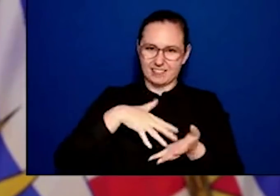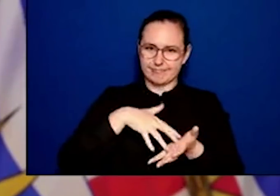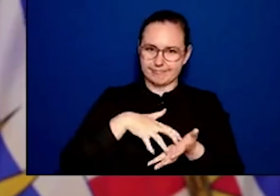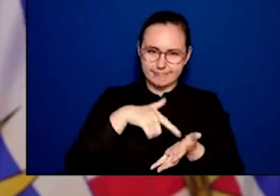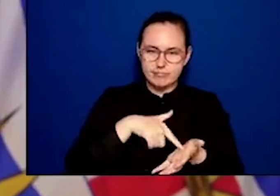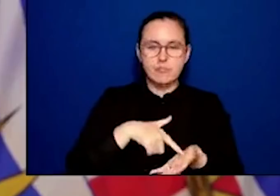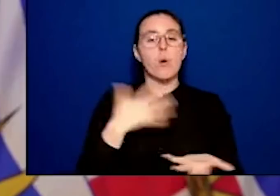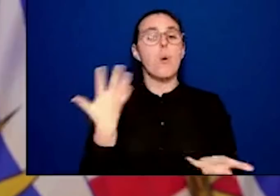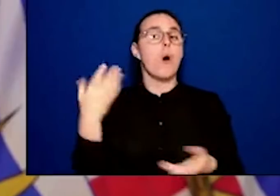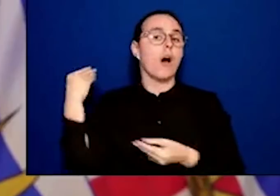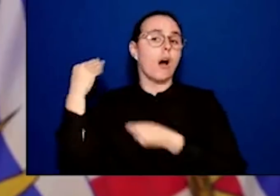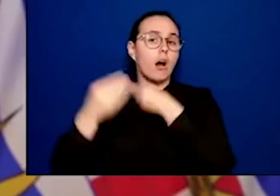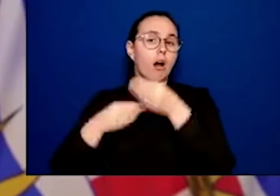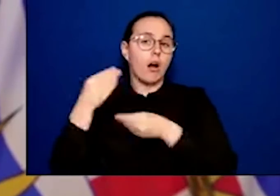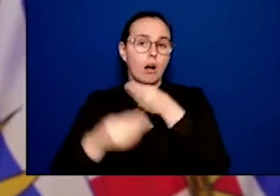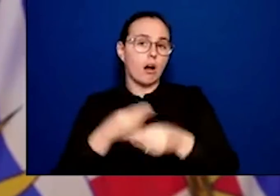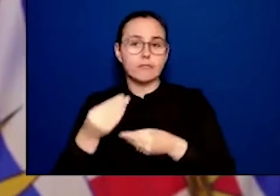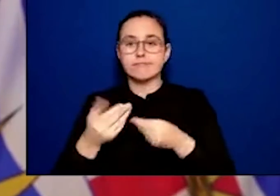hematophagocitic